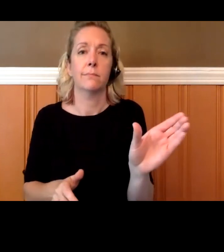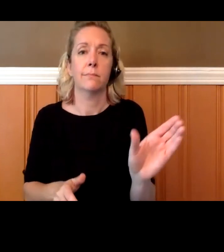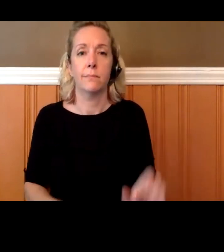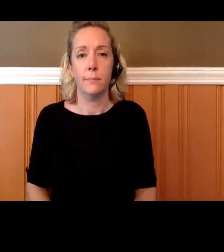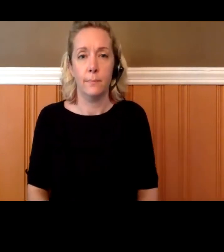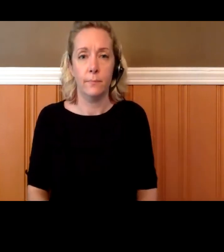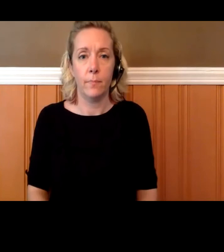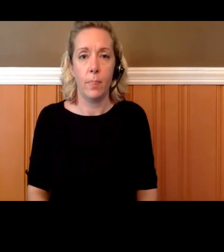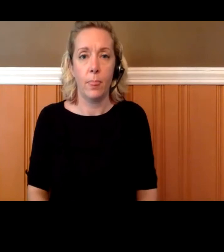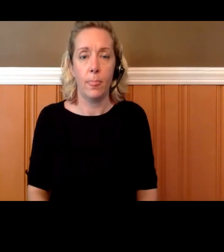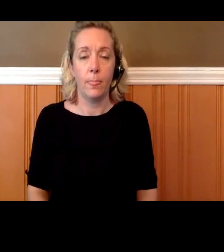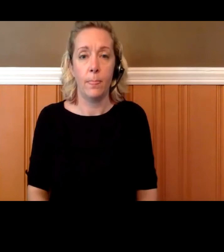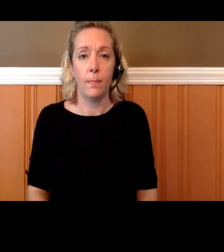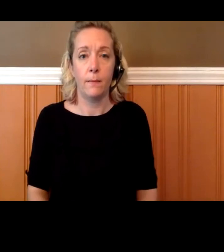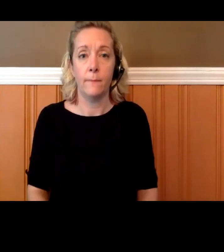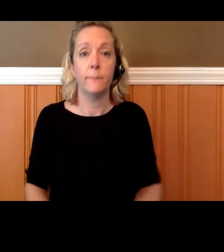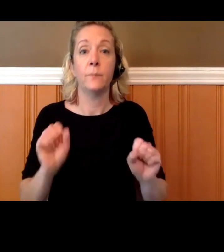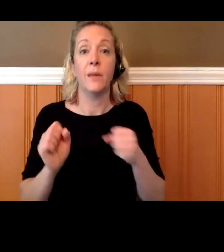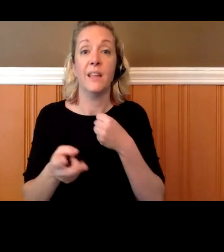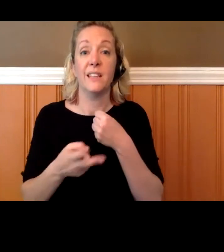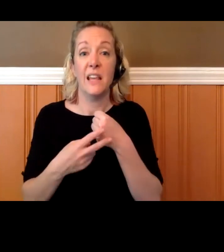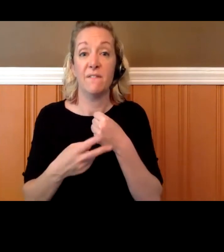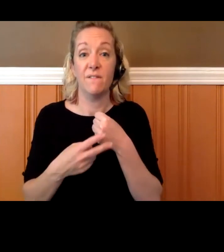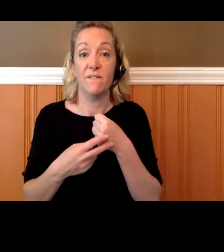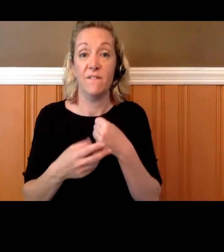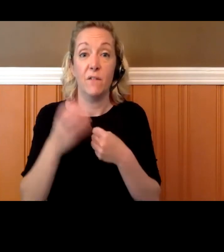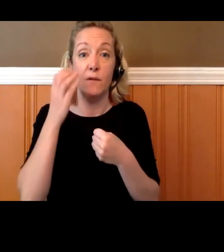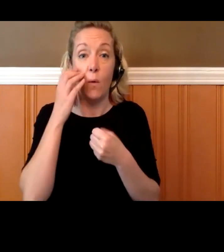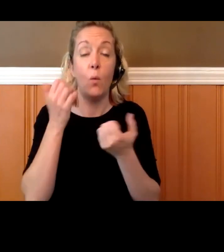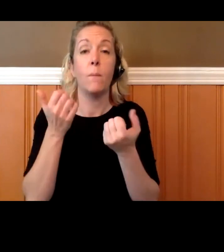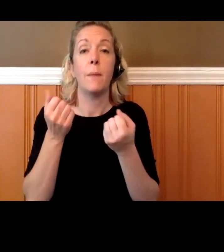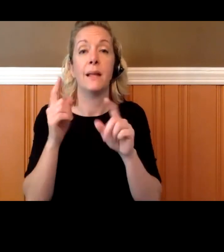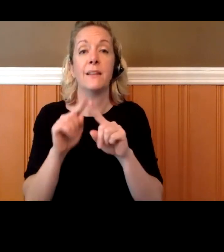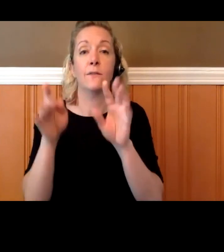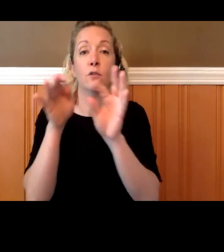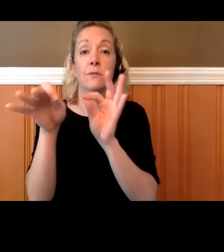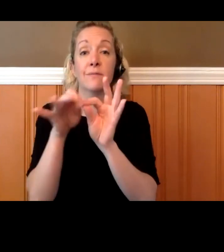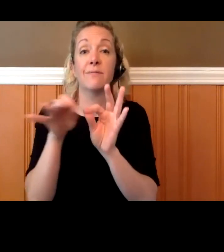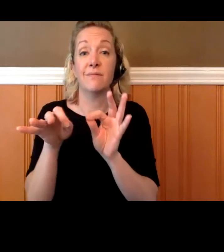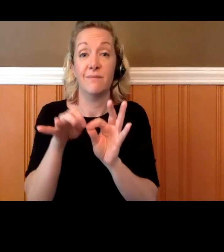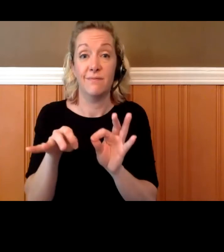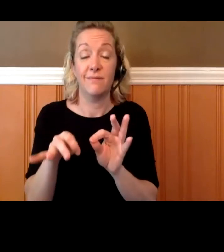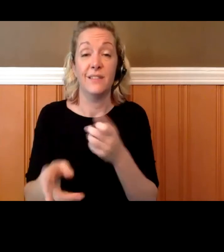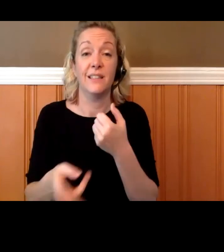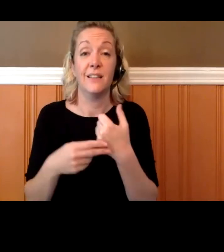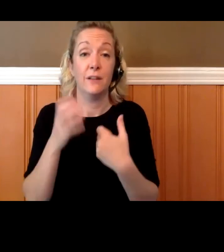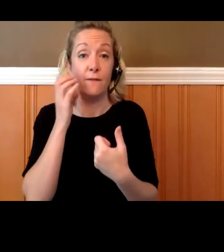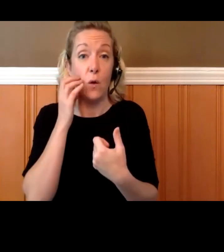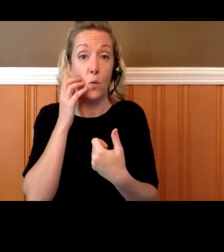can keep 100 different notes in your phone for different situations. No number three.